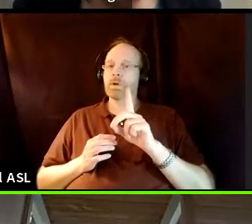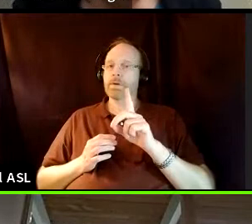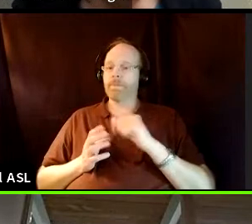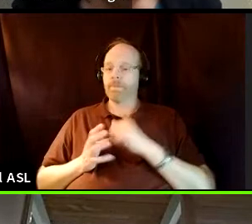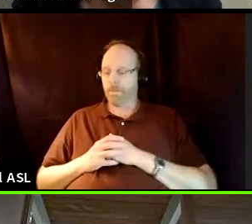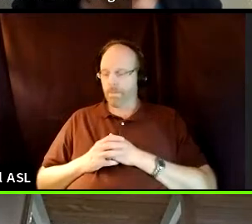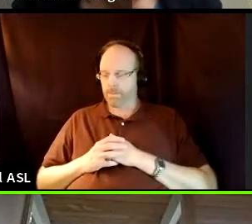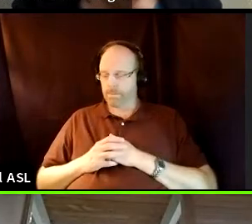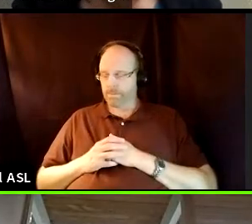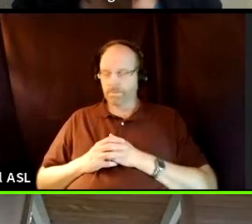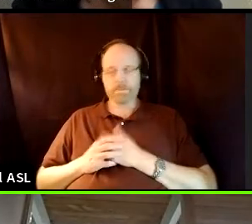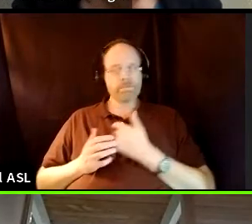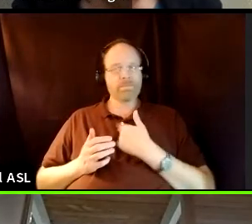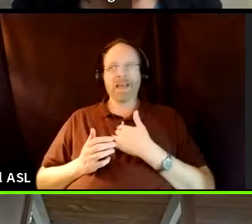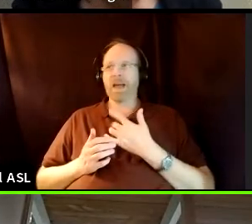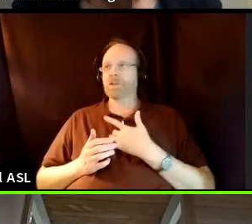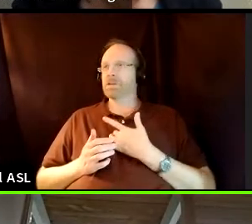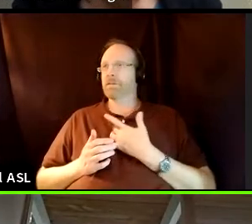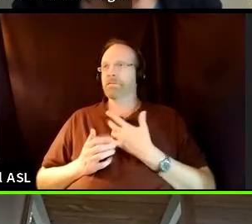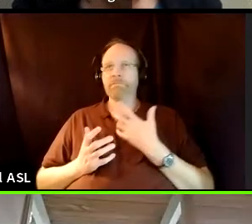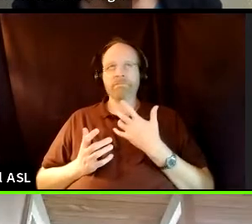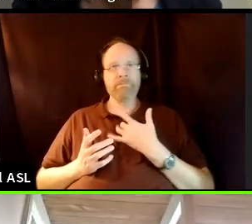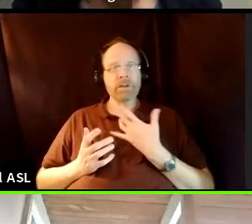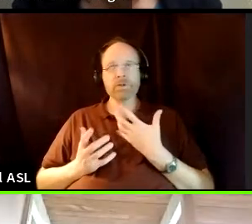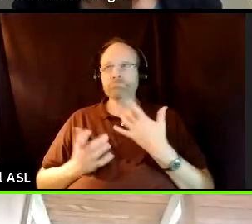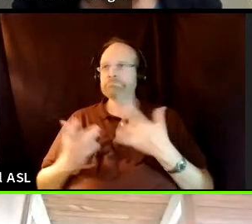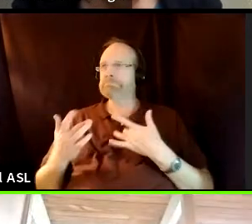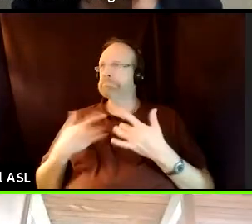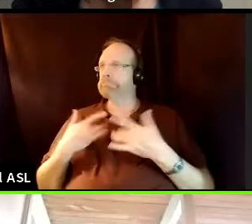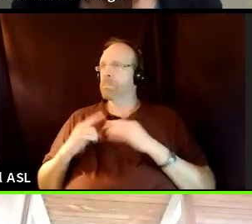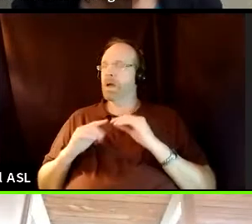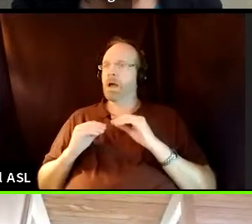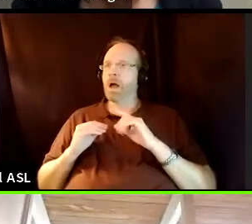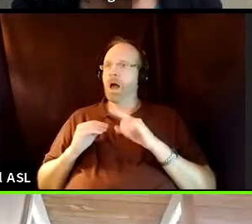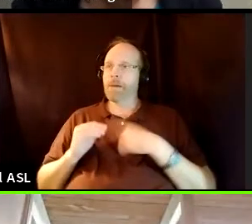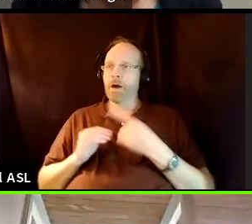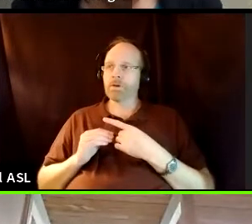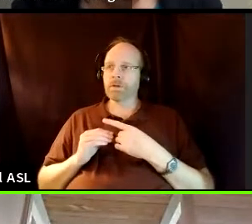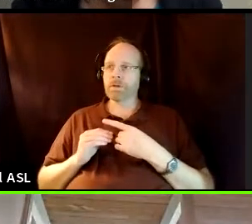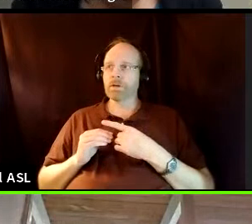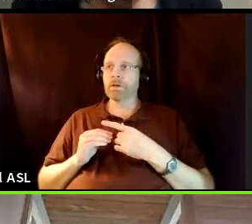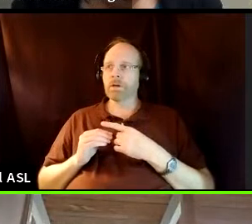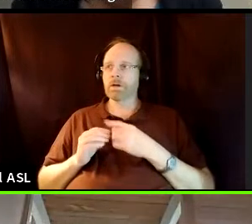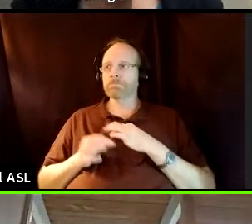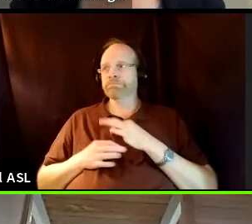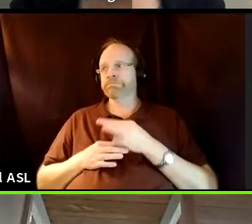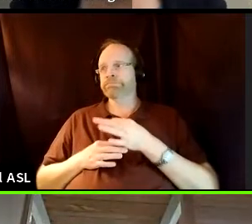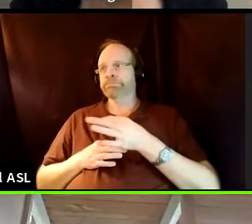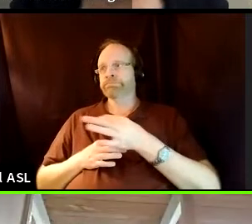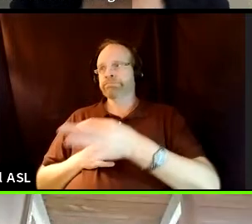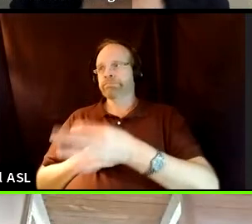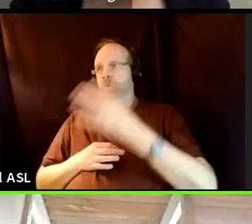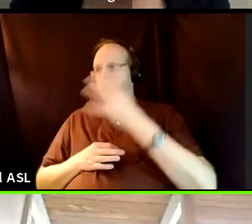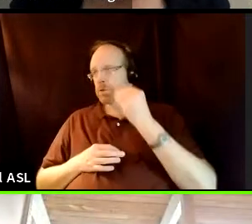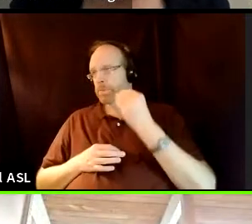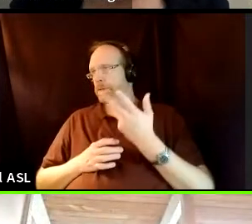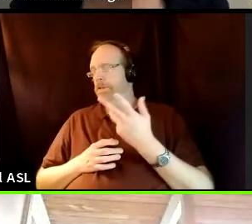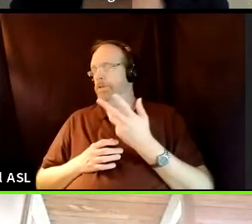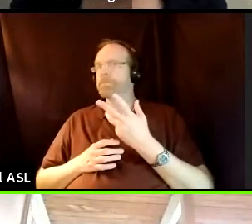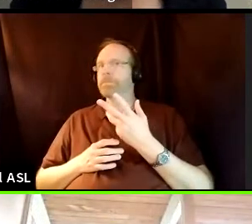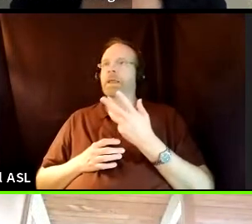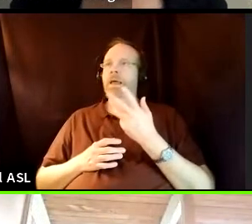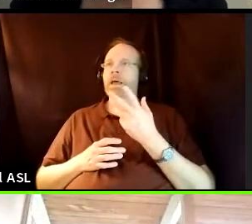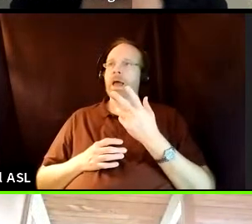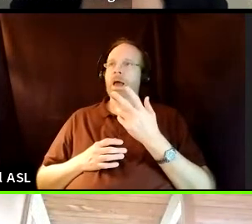I just feel so concerned about the delay that you've experienced in